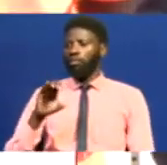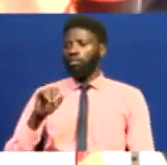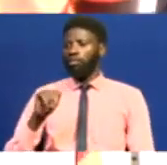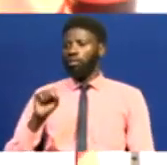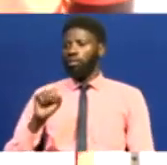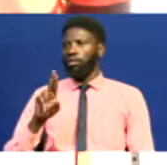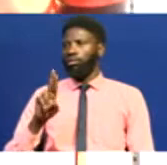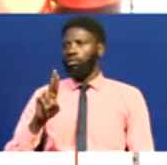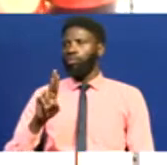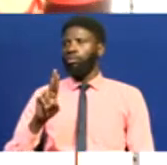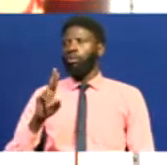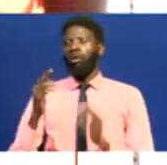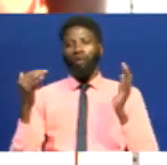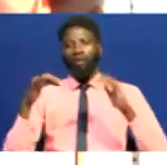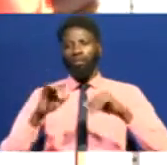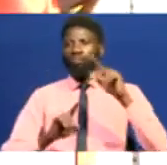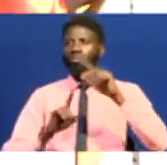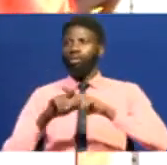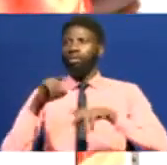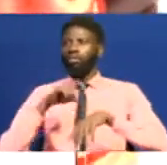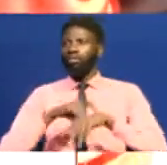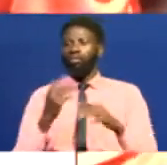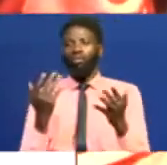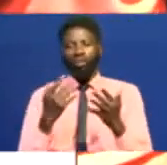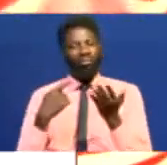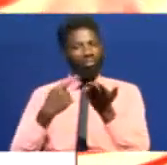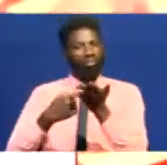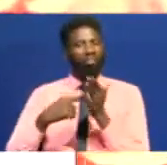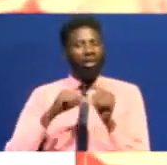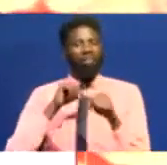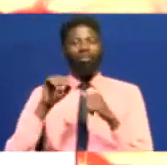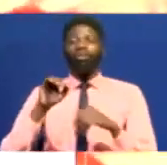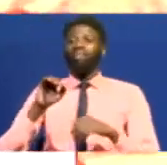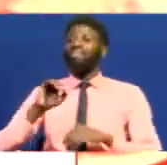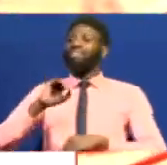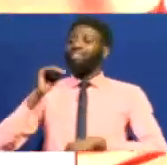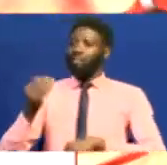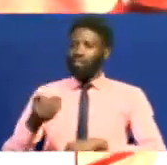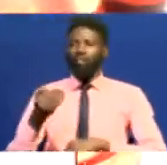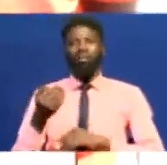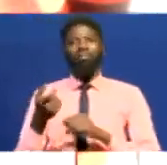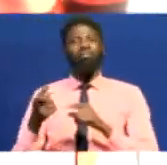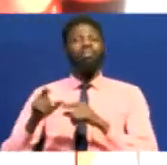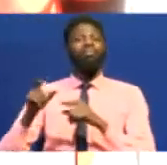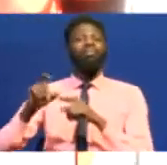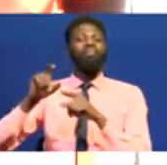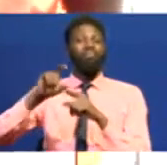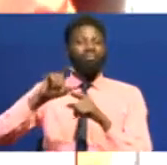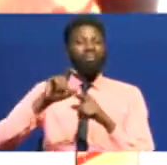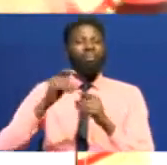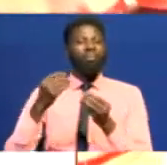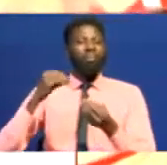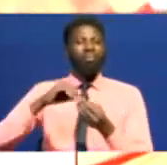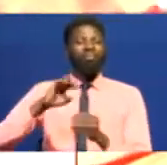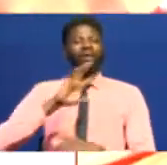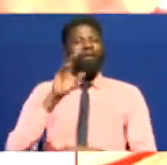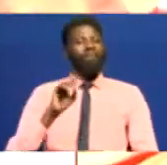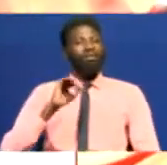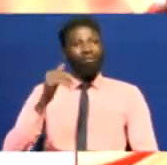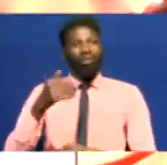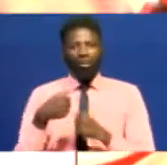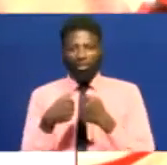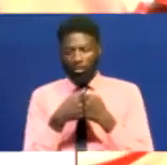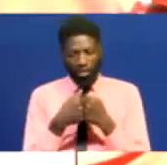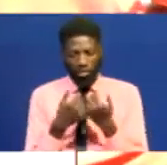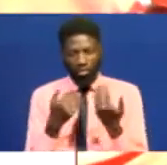the conversation on the cities is picking up momentum, especially the African cities and the many challenges that is affecting